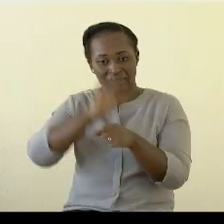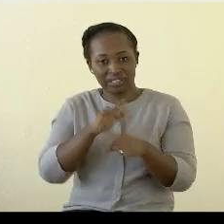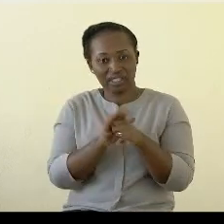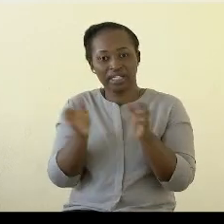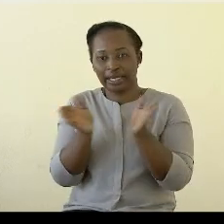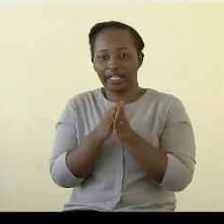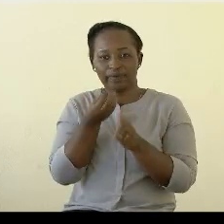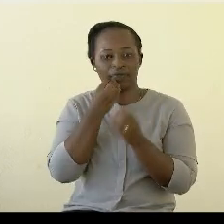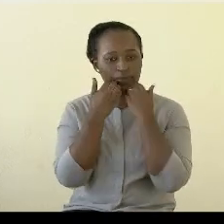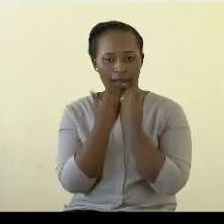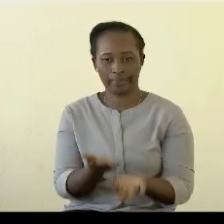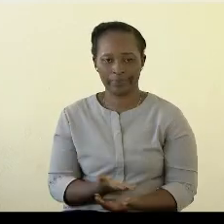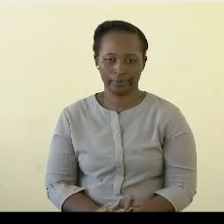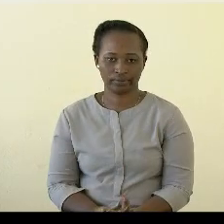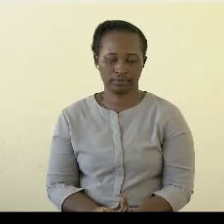few resources.